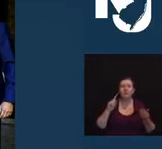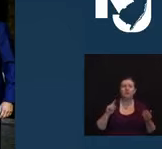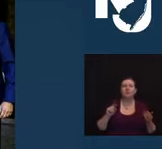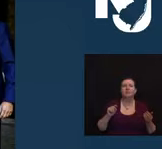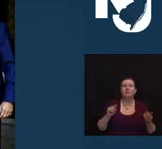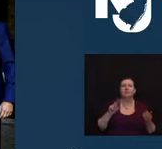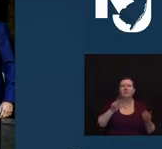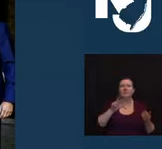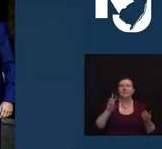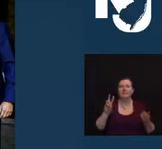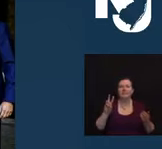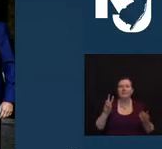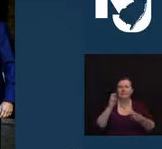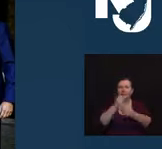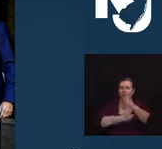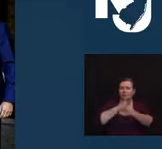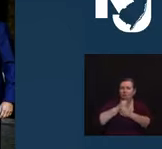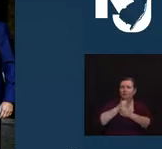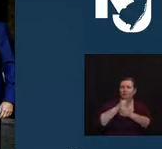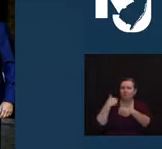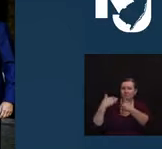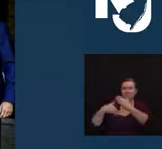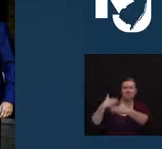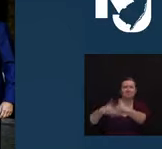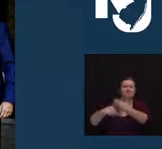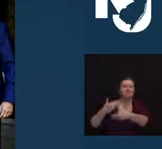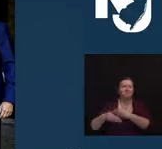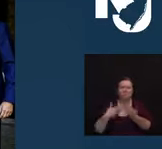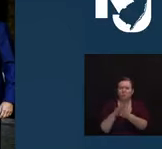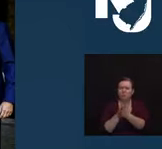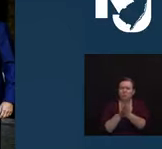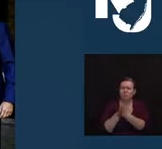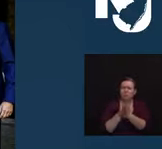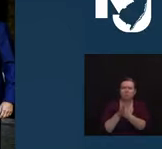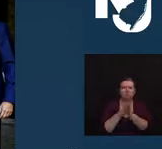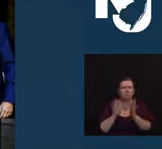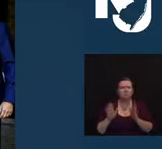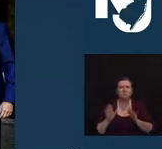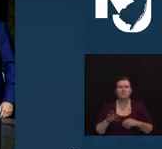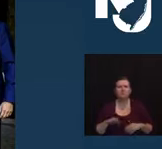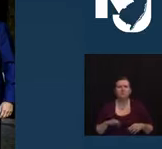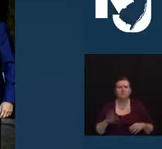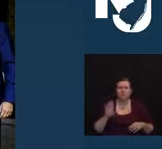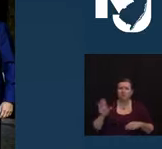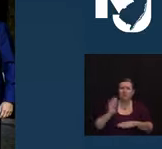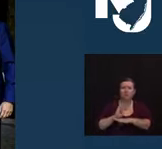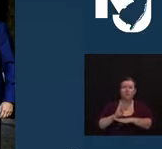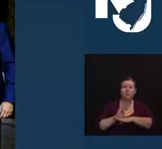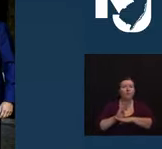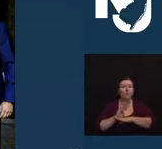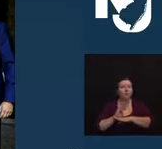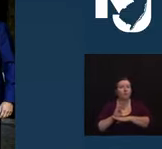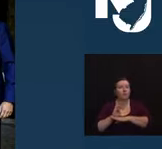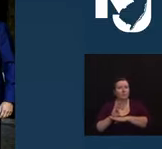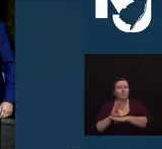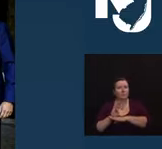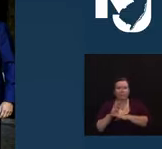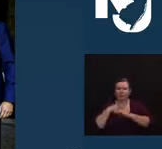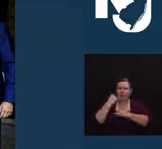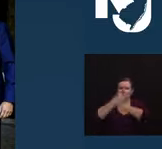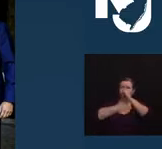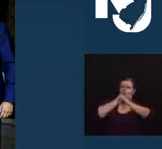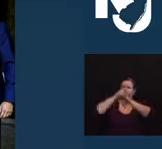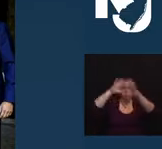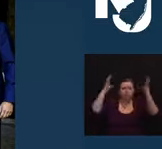buds and nose into the business. But while his business gave him international acclaim and took him on numerous international